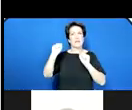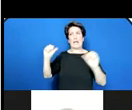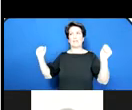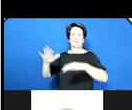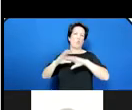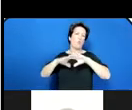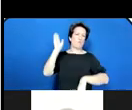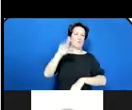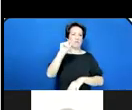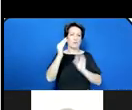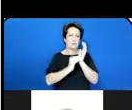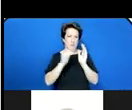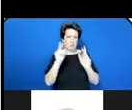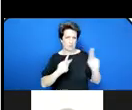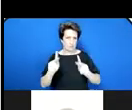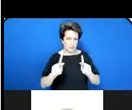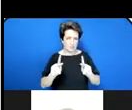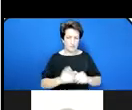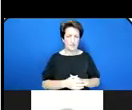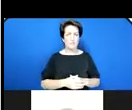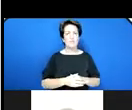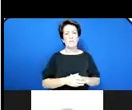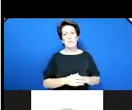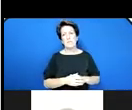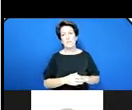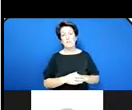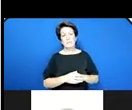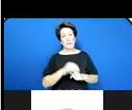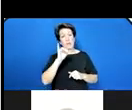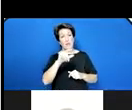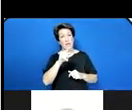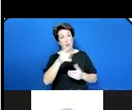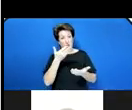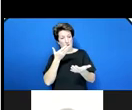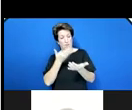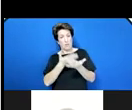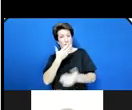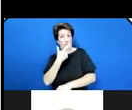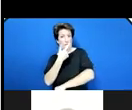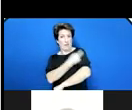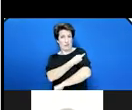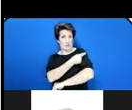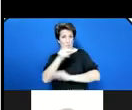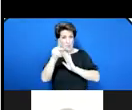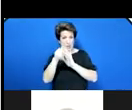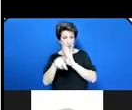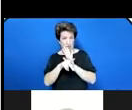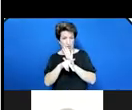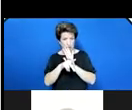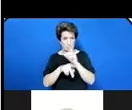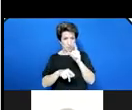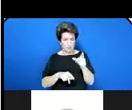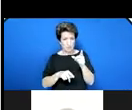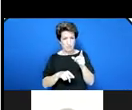other things to note is that the proof of vaccination policy is really attached to